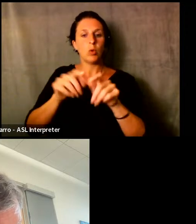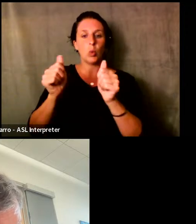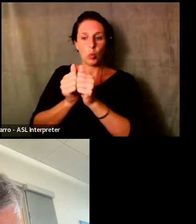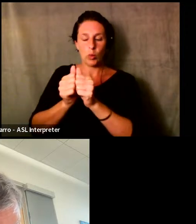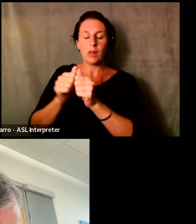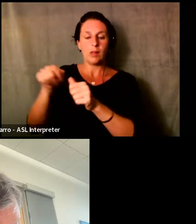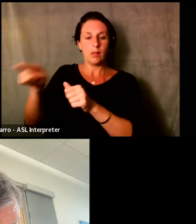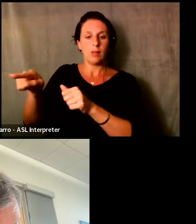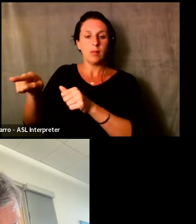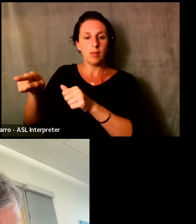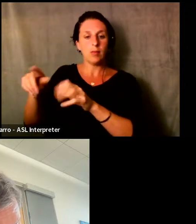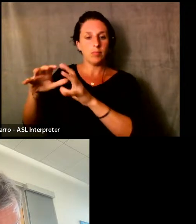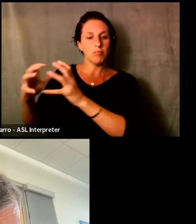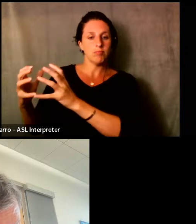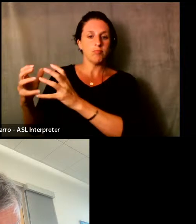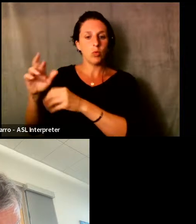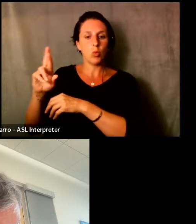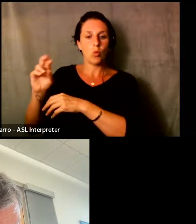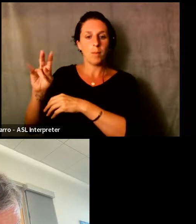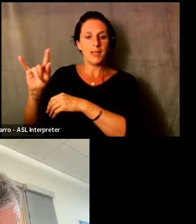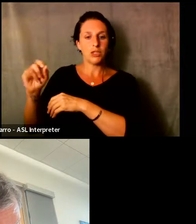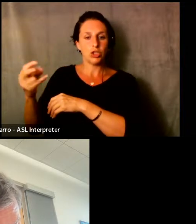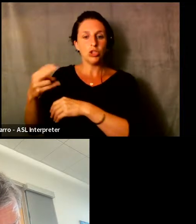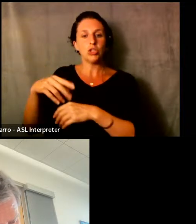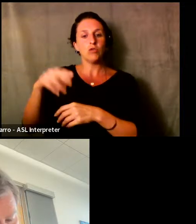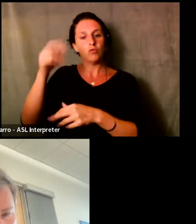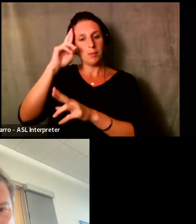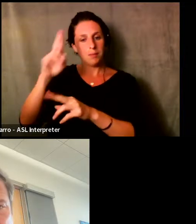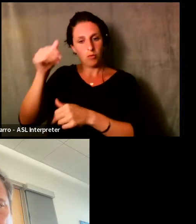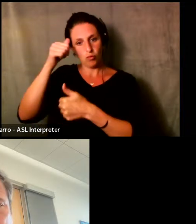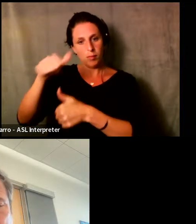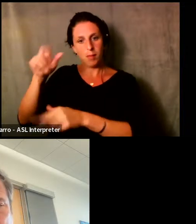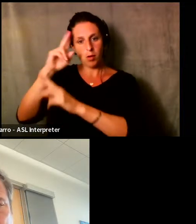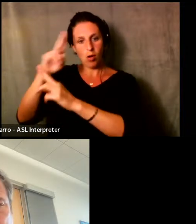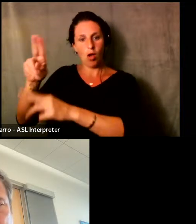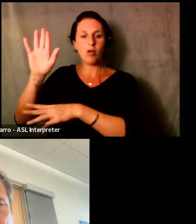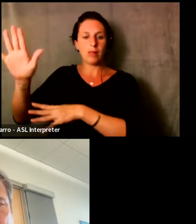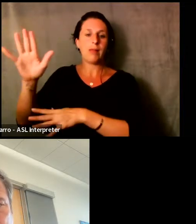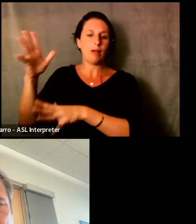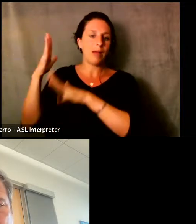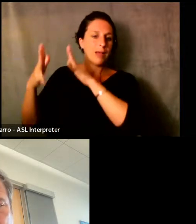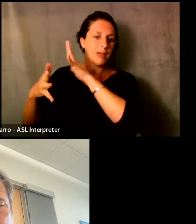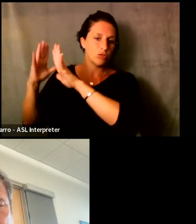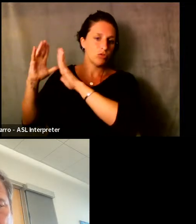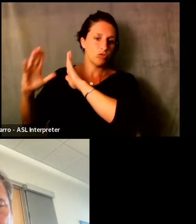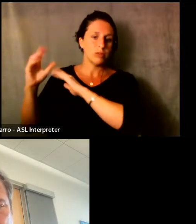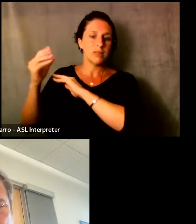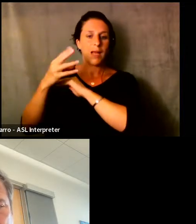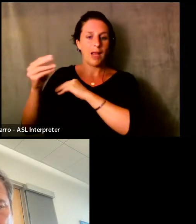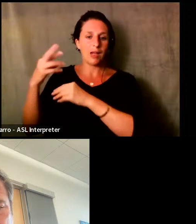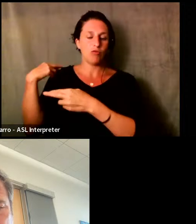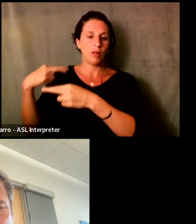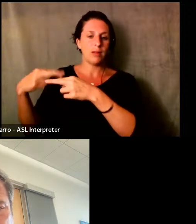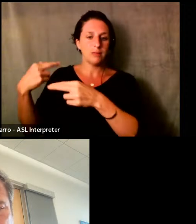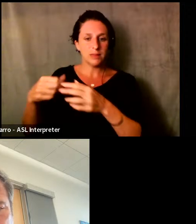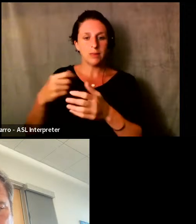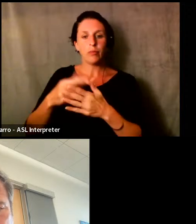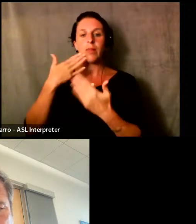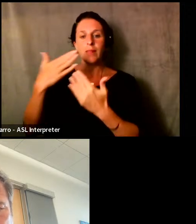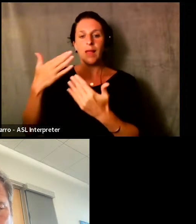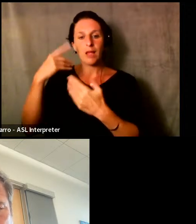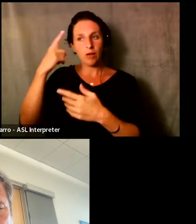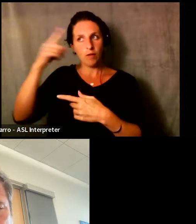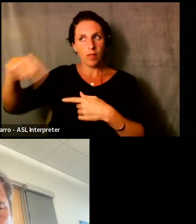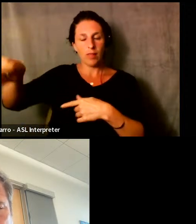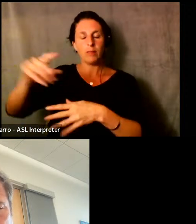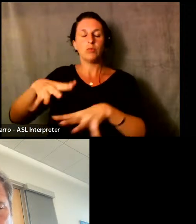Ramaytush, remembering and honoring their ancestors and relatives. We thank the first people, the Ramaytush Ohlone, for taking care of the